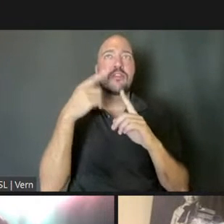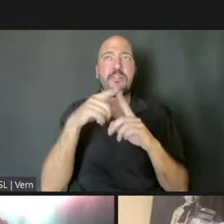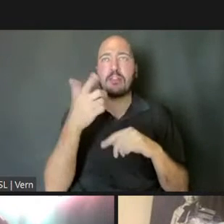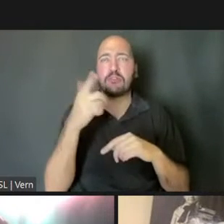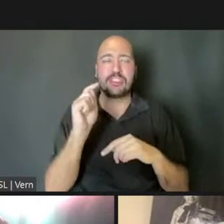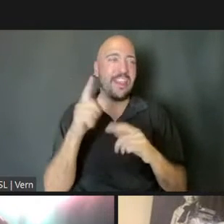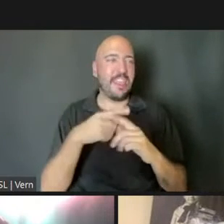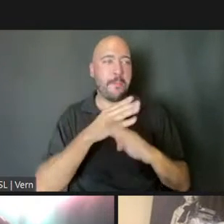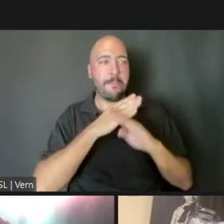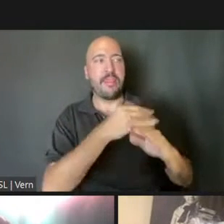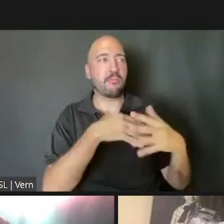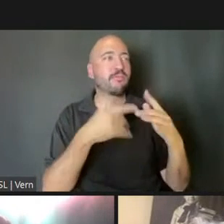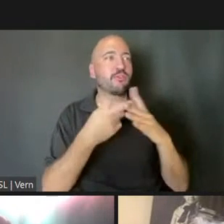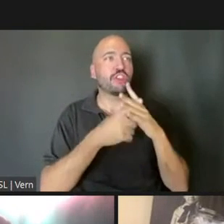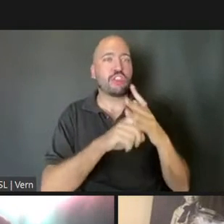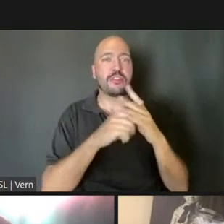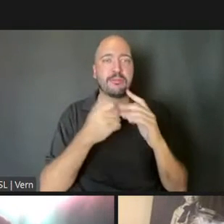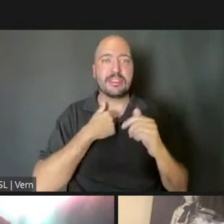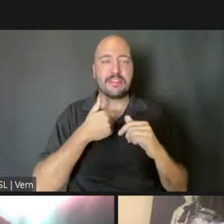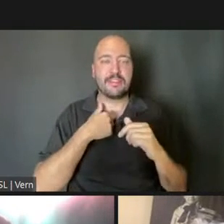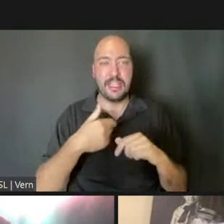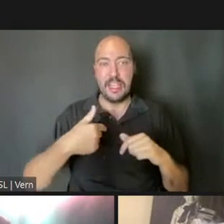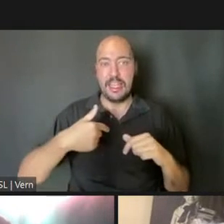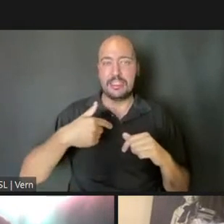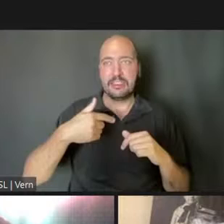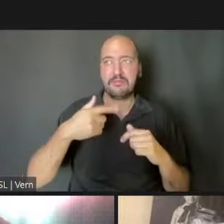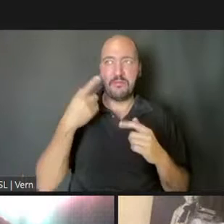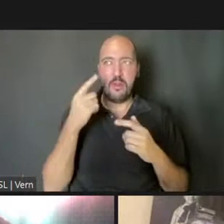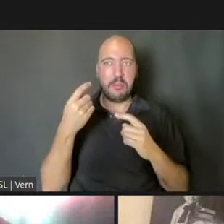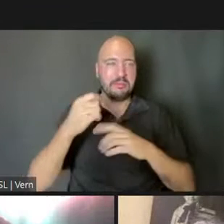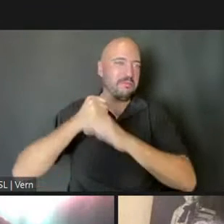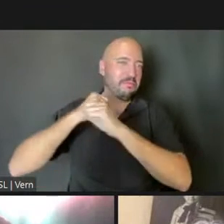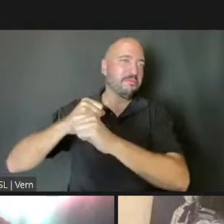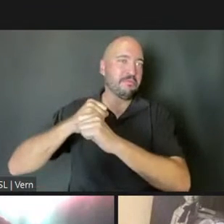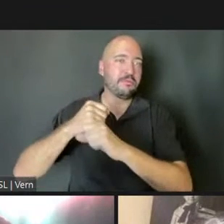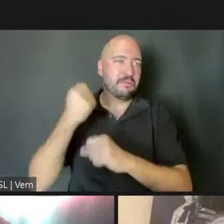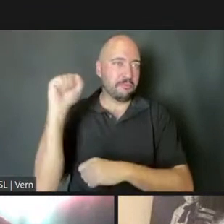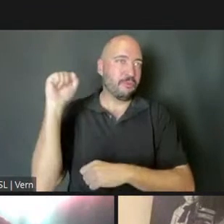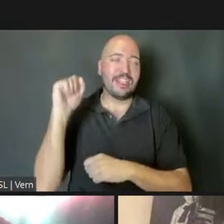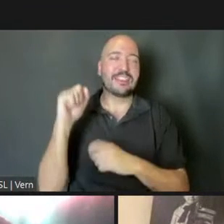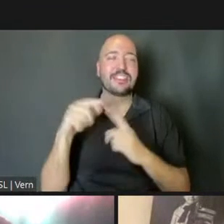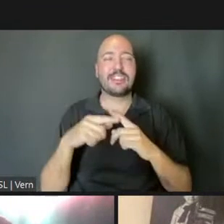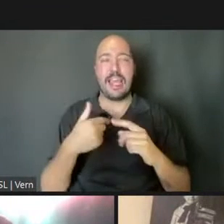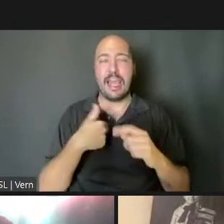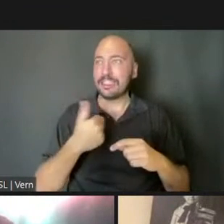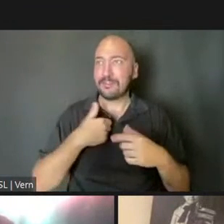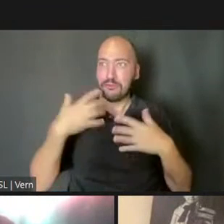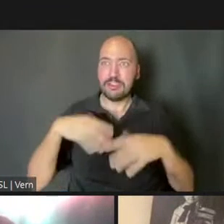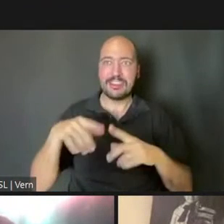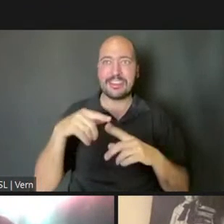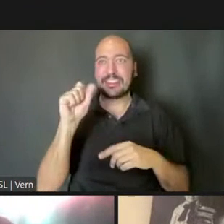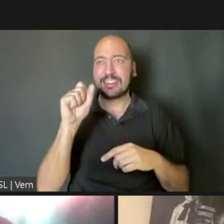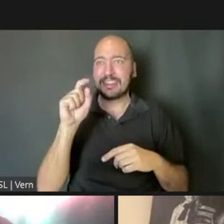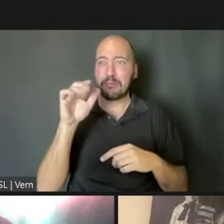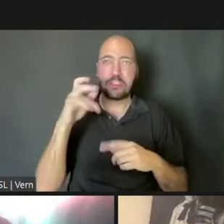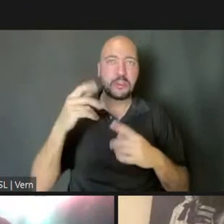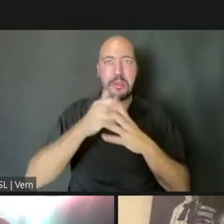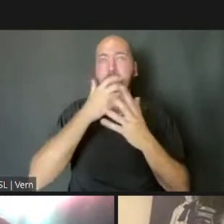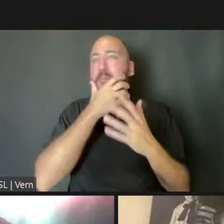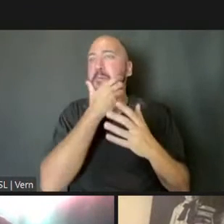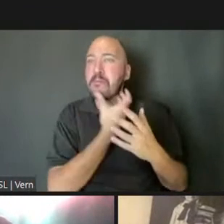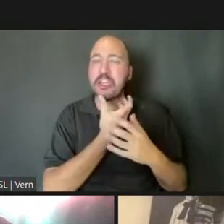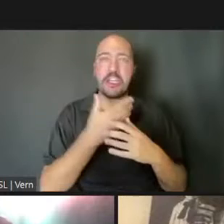bit. I myself dressed in St. Patrick's drag, complete with a rainbow beard and rainbow cross and rainbow